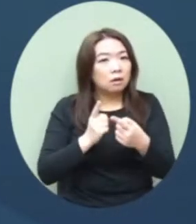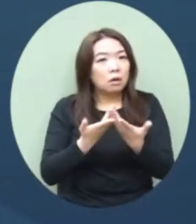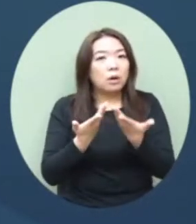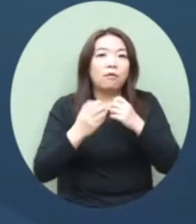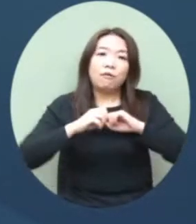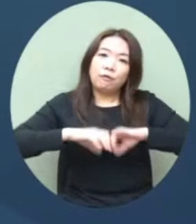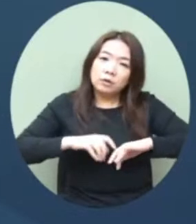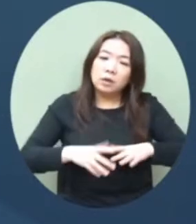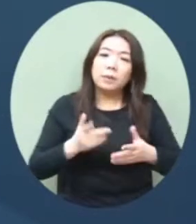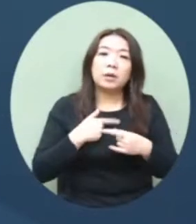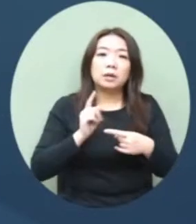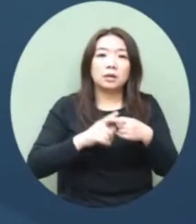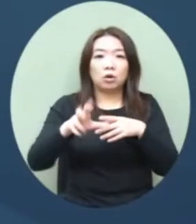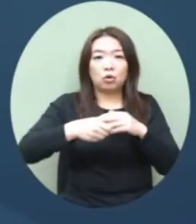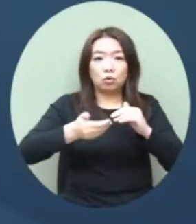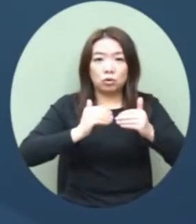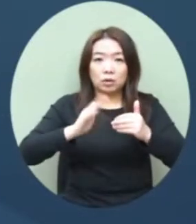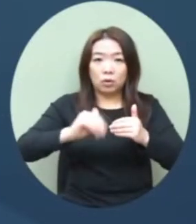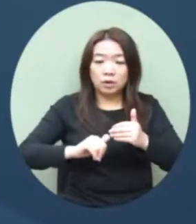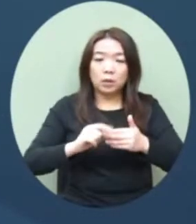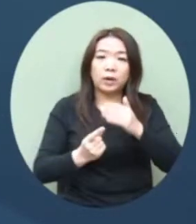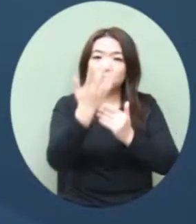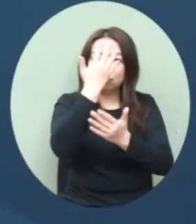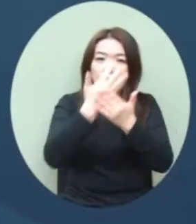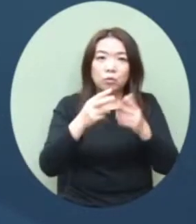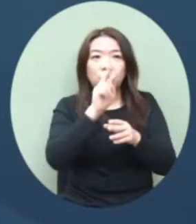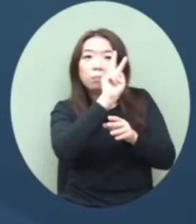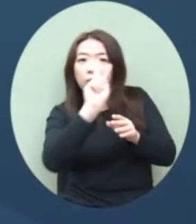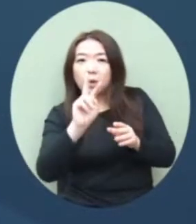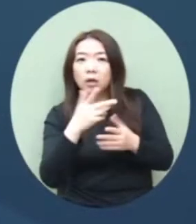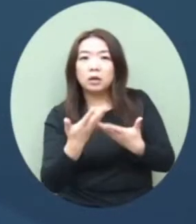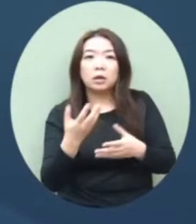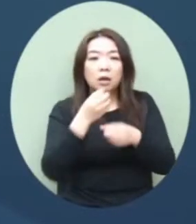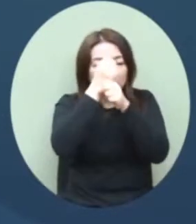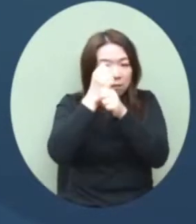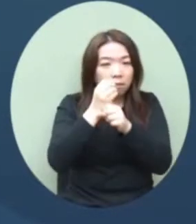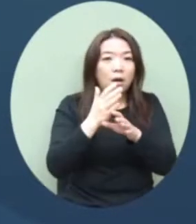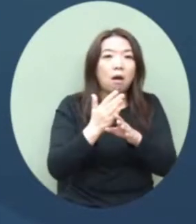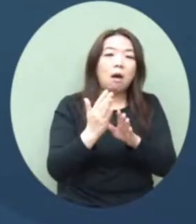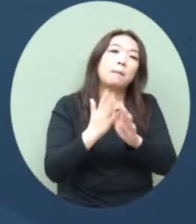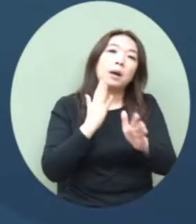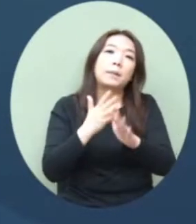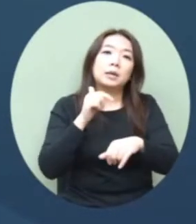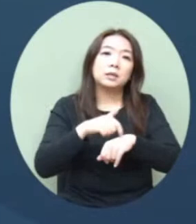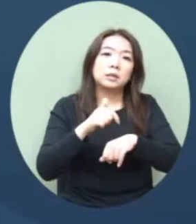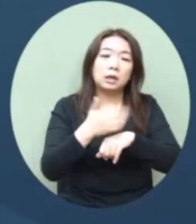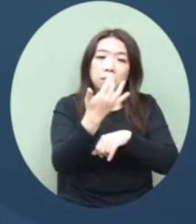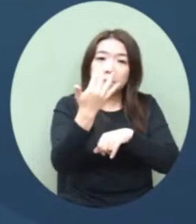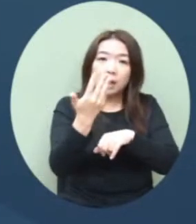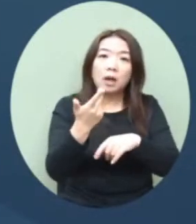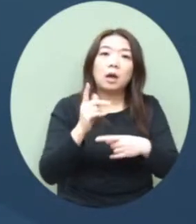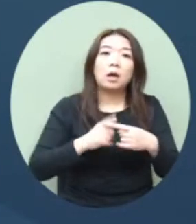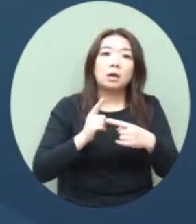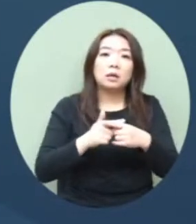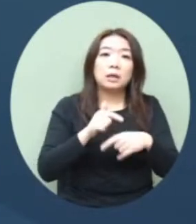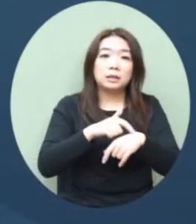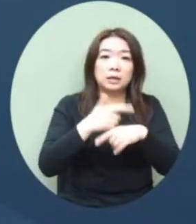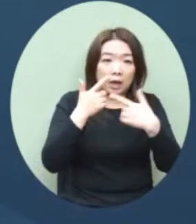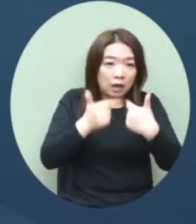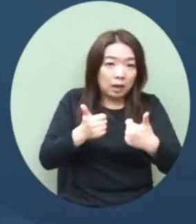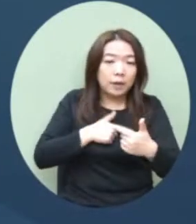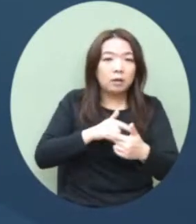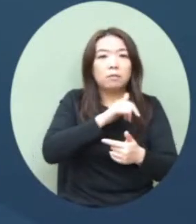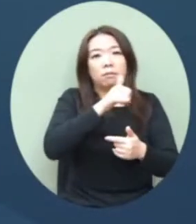testing centers. And I think members of the public can be more short. They can get a chip, and then they can check